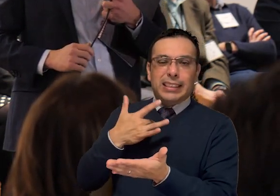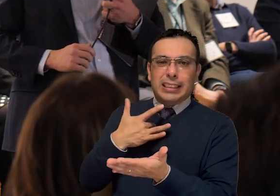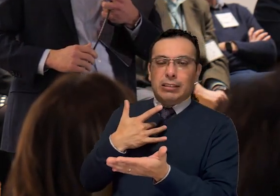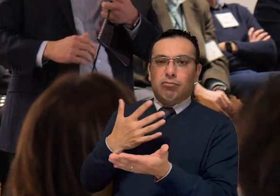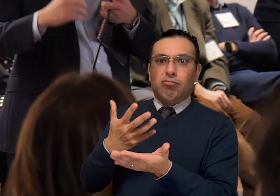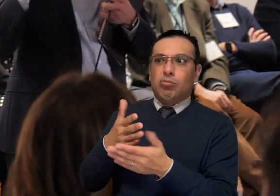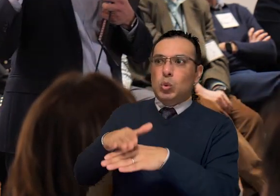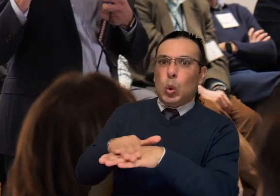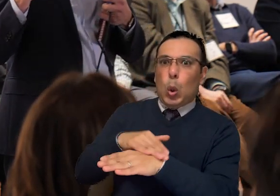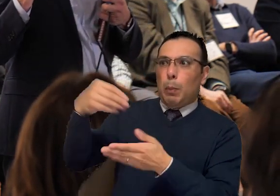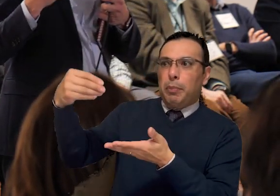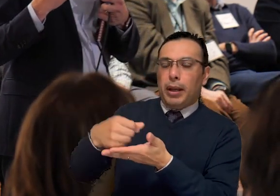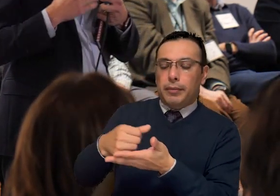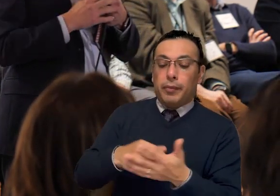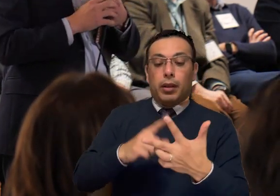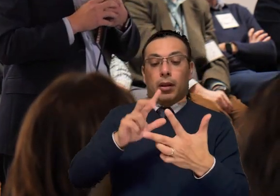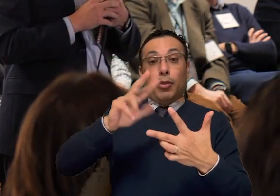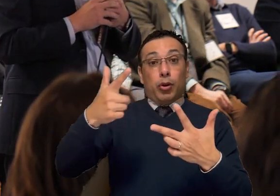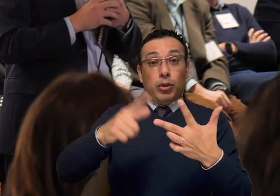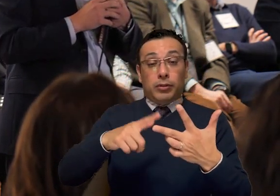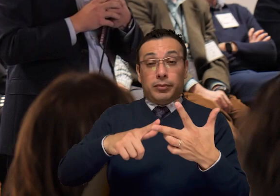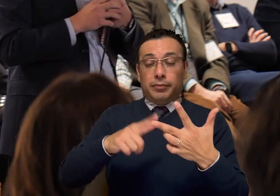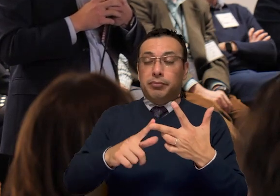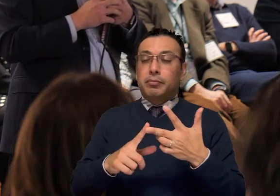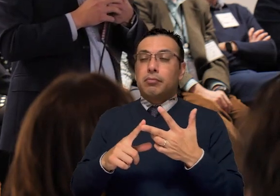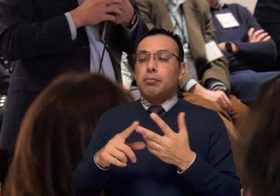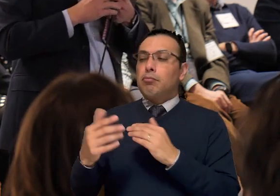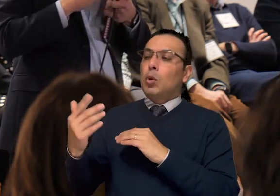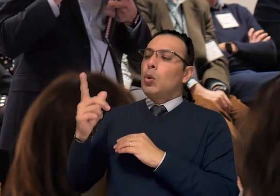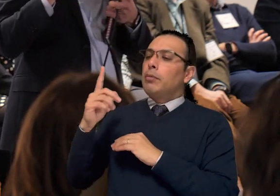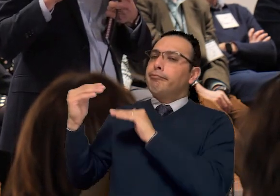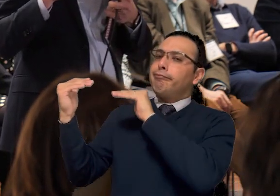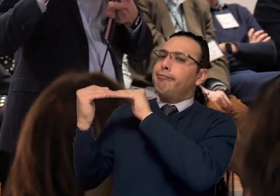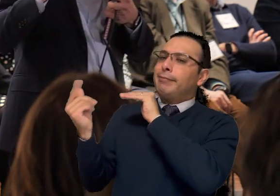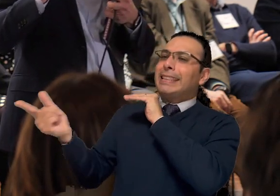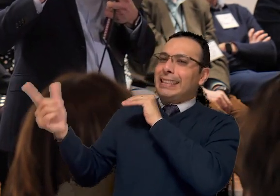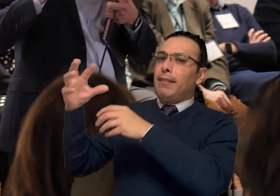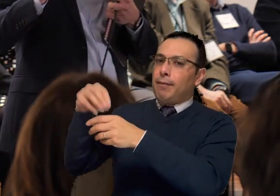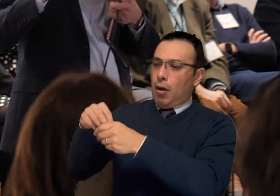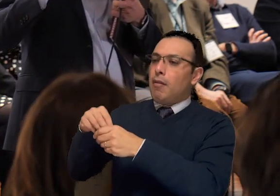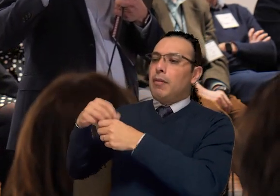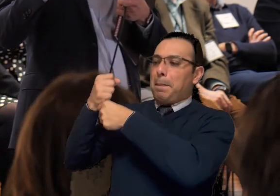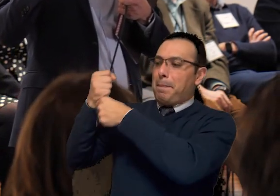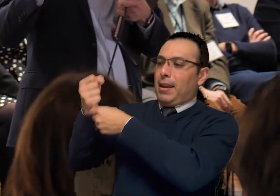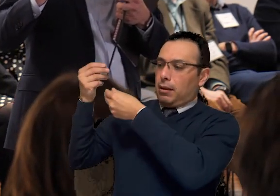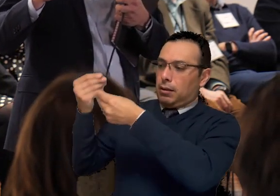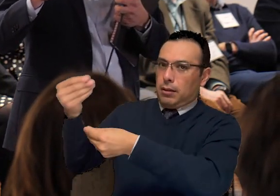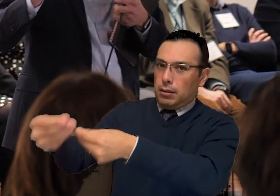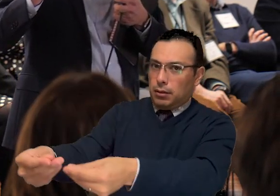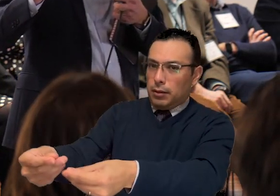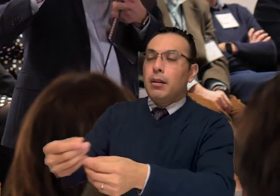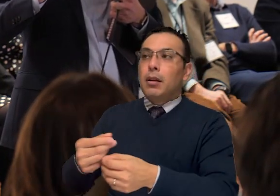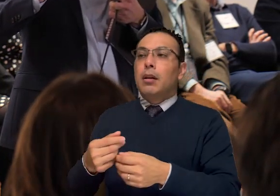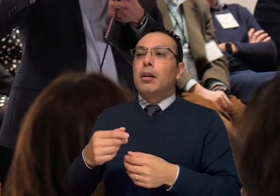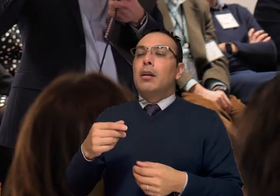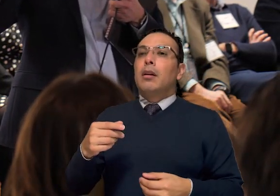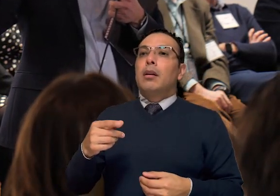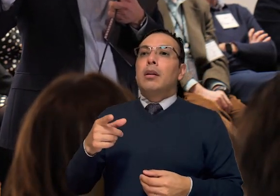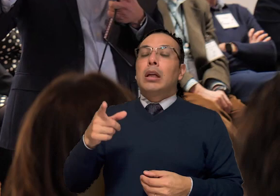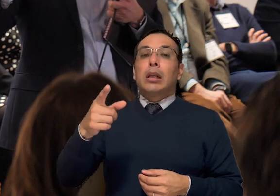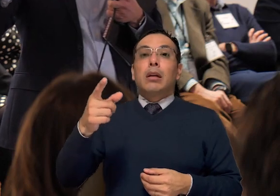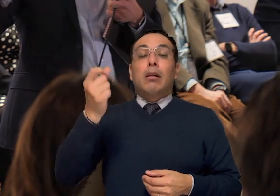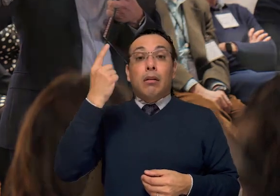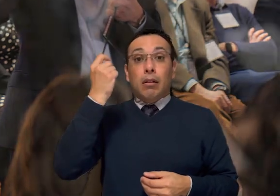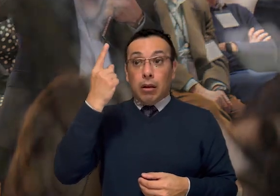the third issue, talking to a colleague who does supply chain work, is that because offshore wind is attractive, say compared